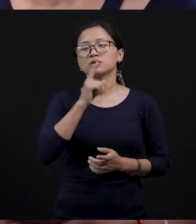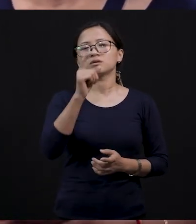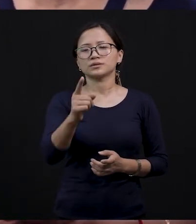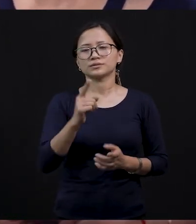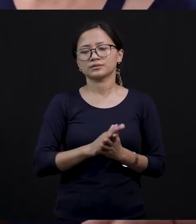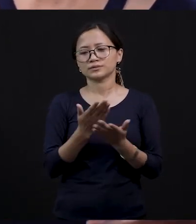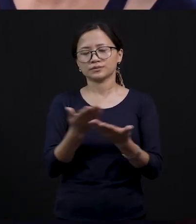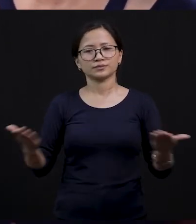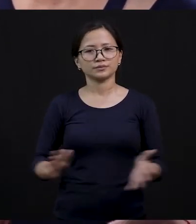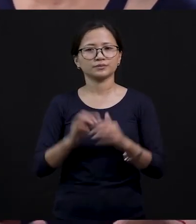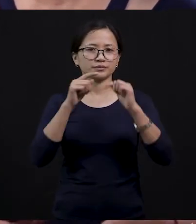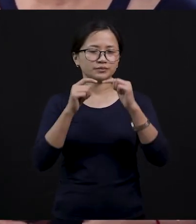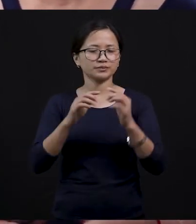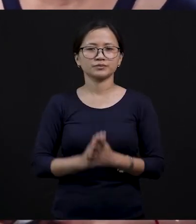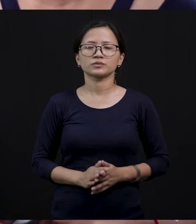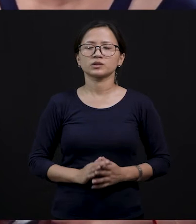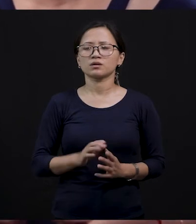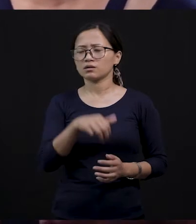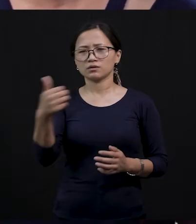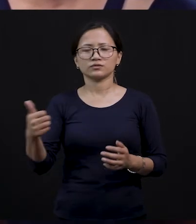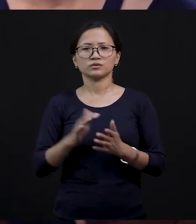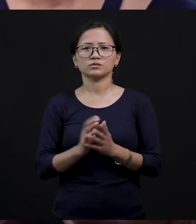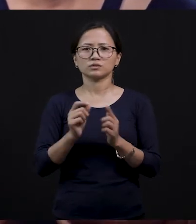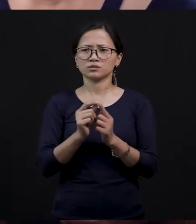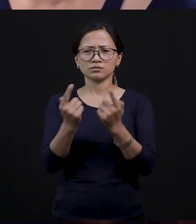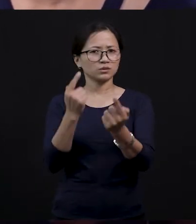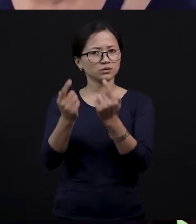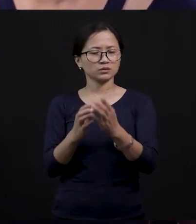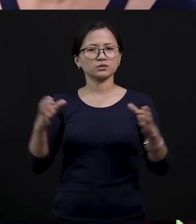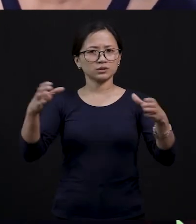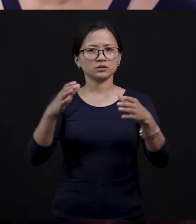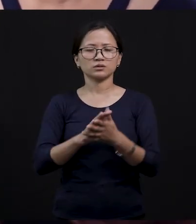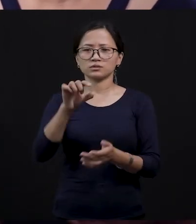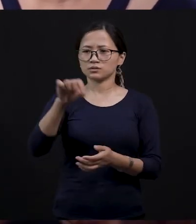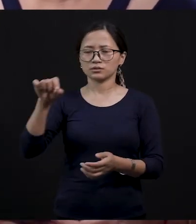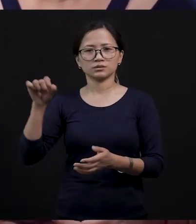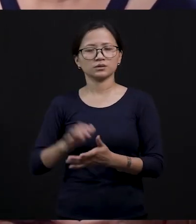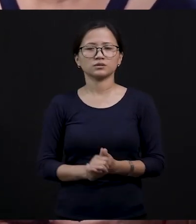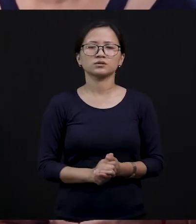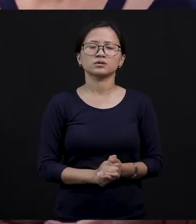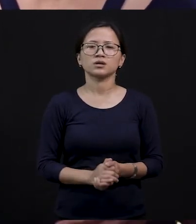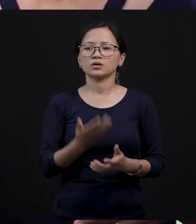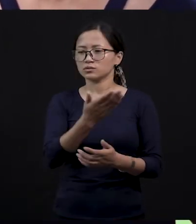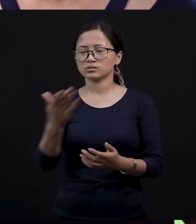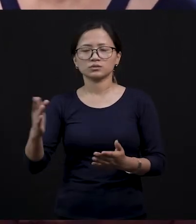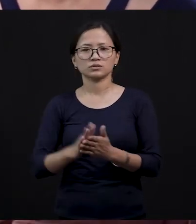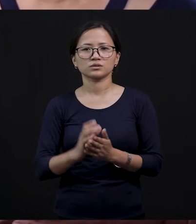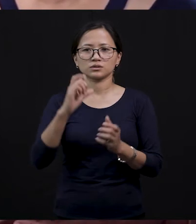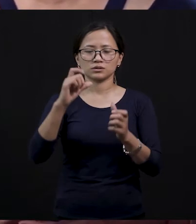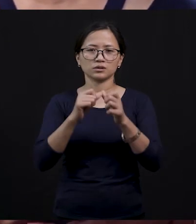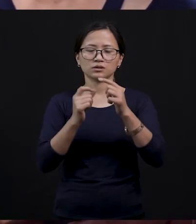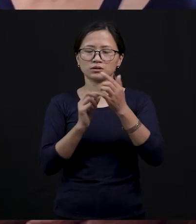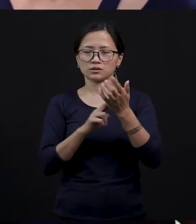those elections. After the elections have been announced, the political parties would start selecting those candidates. Once the